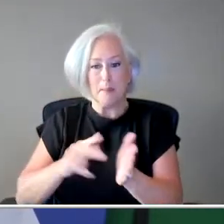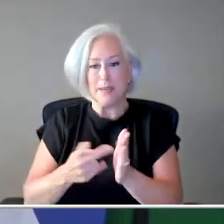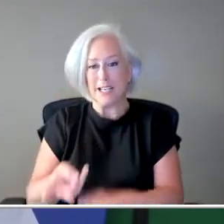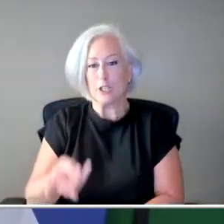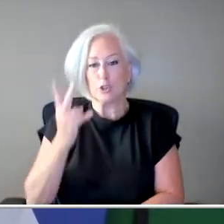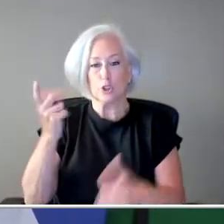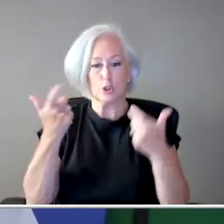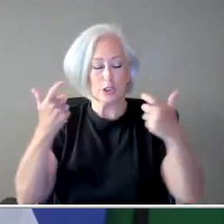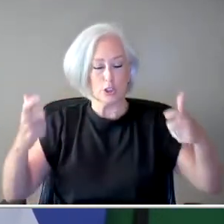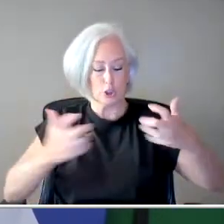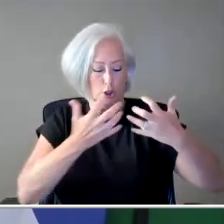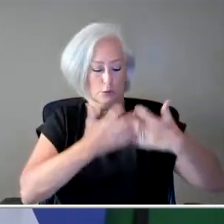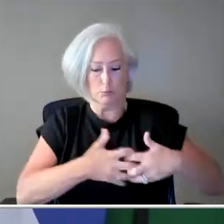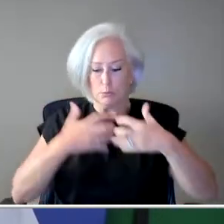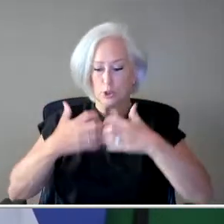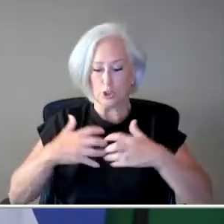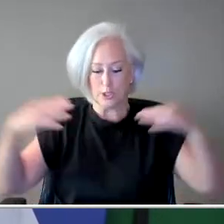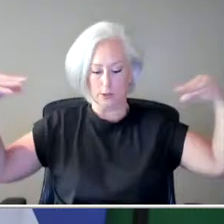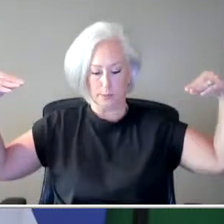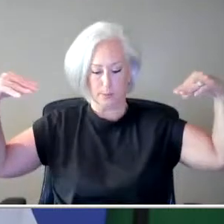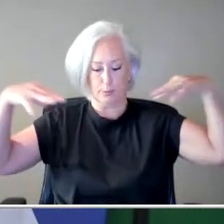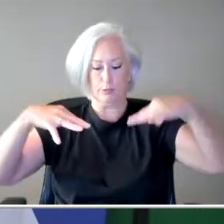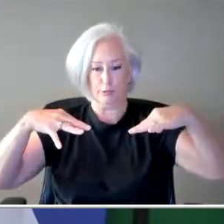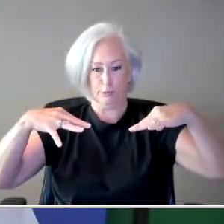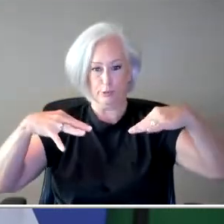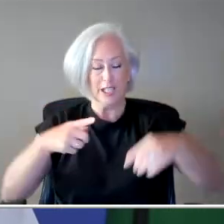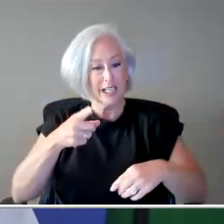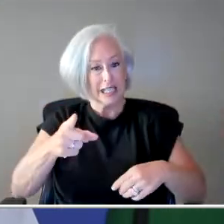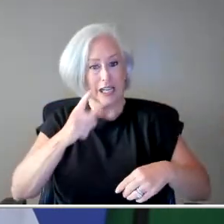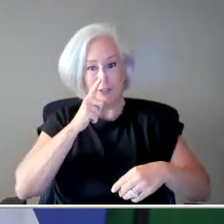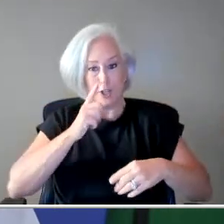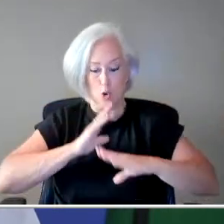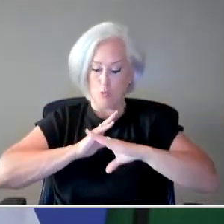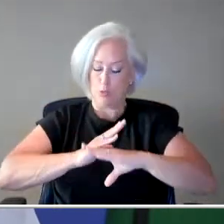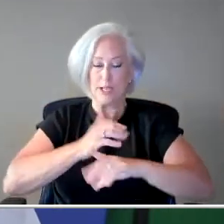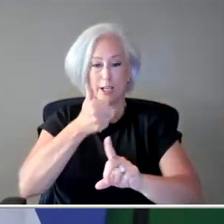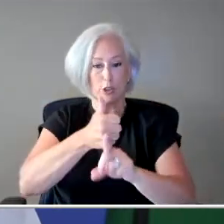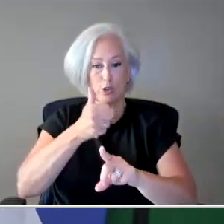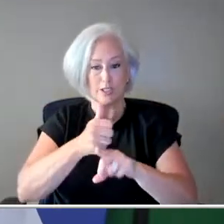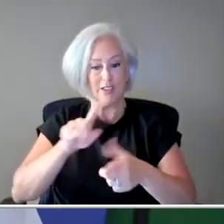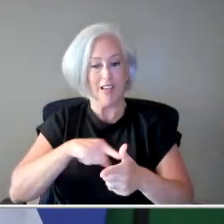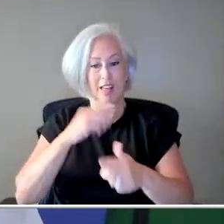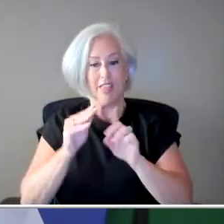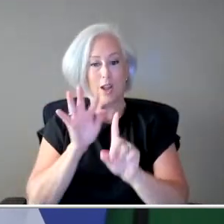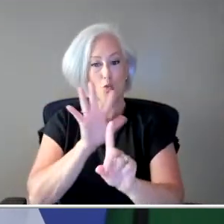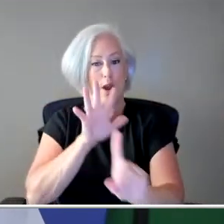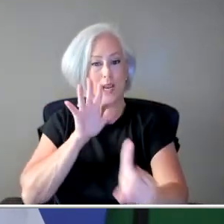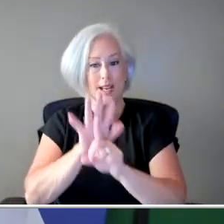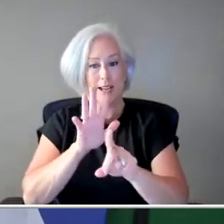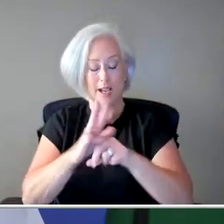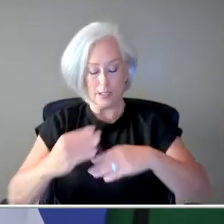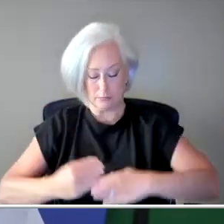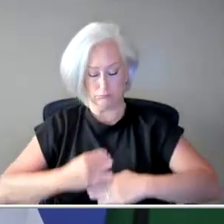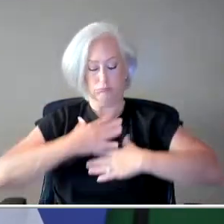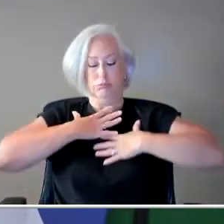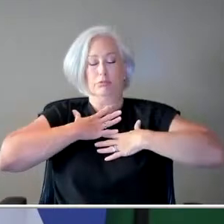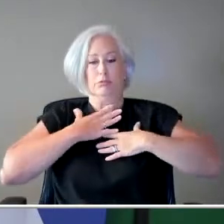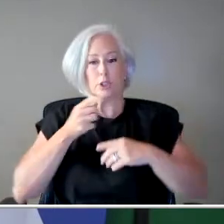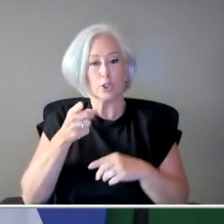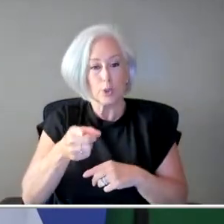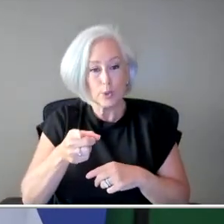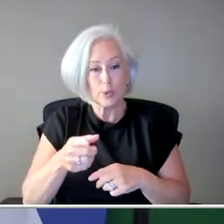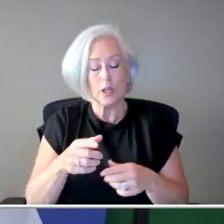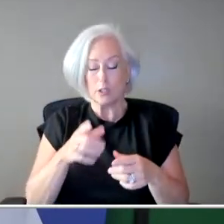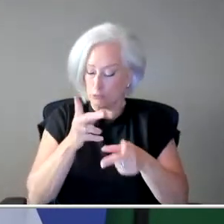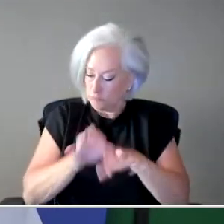don't protect yourself, then you're going to be susceptible to the effects of radiation. So we do everything we can to protect ourselves,